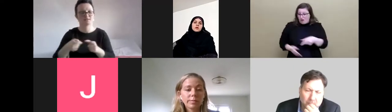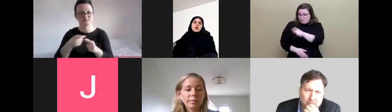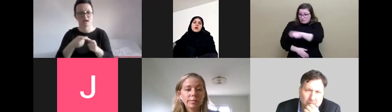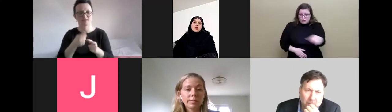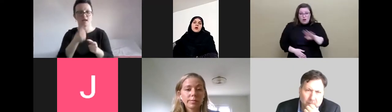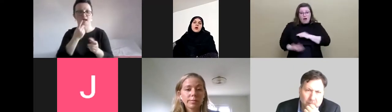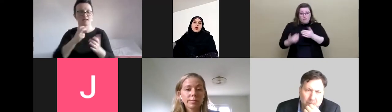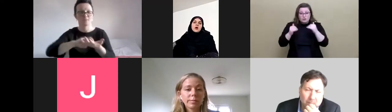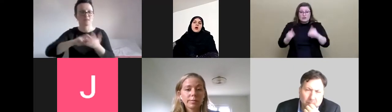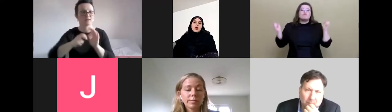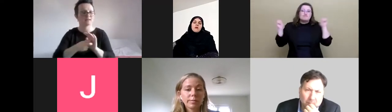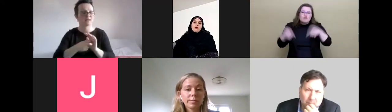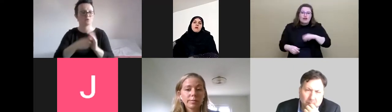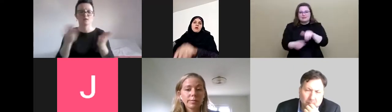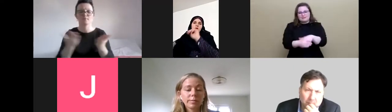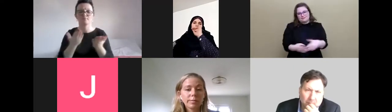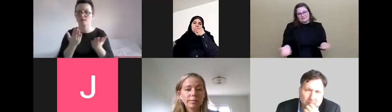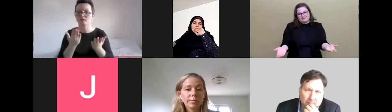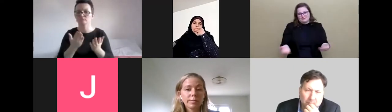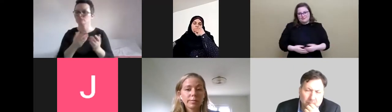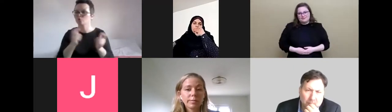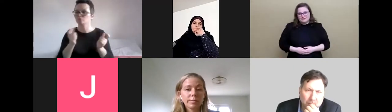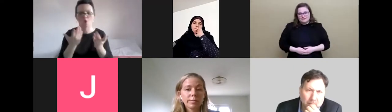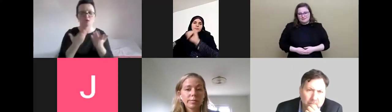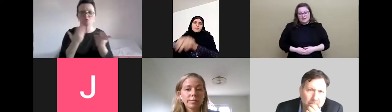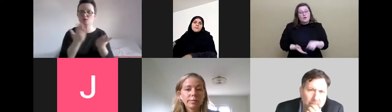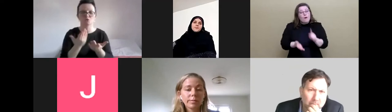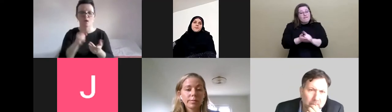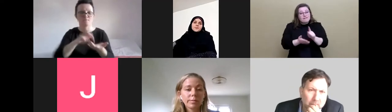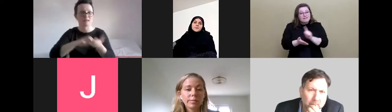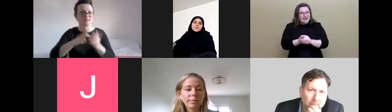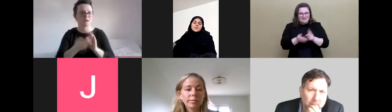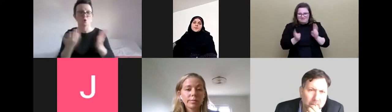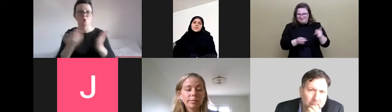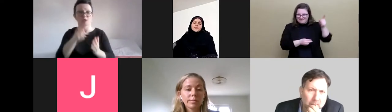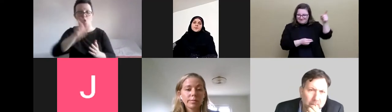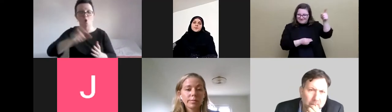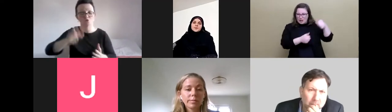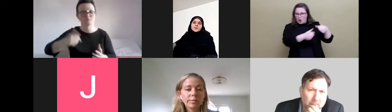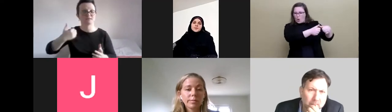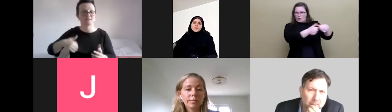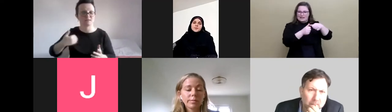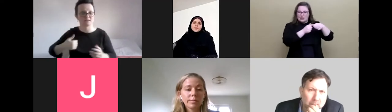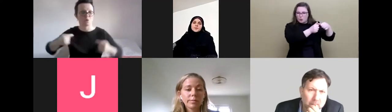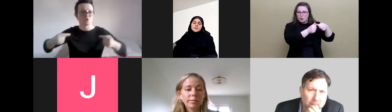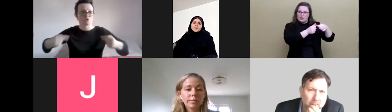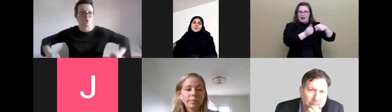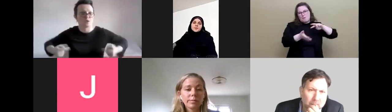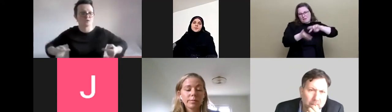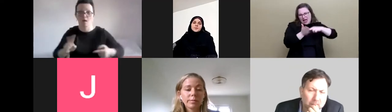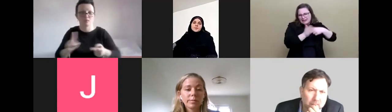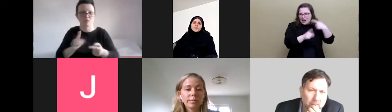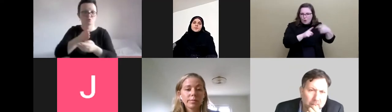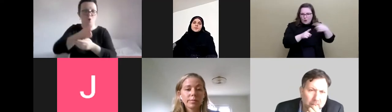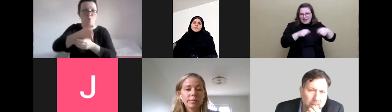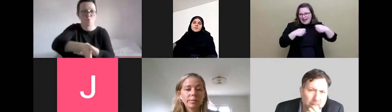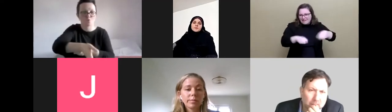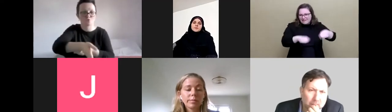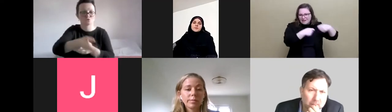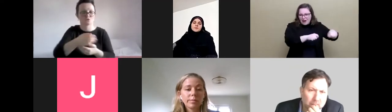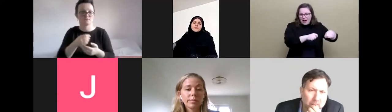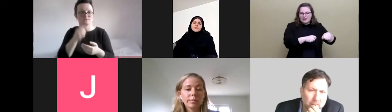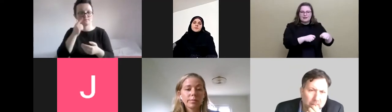involved. So often, such organizations, when they plan their events, they do it in a